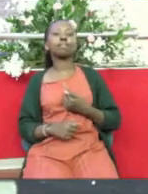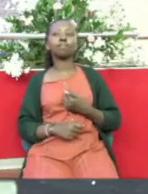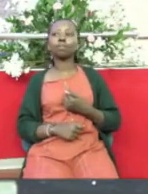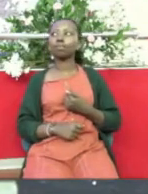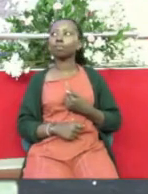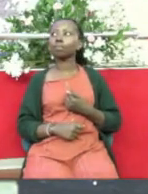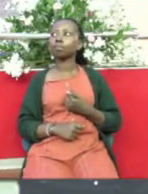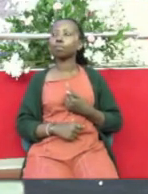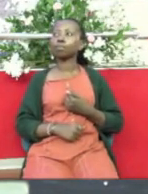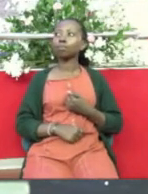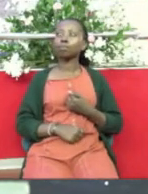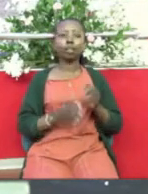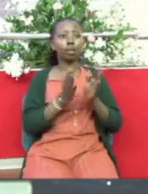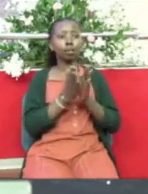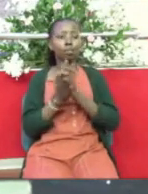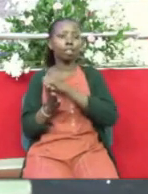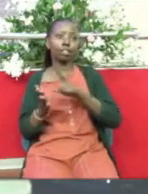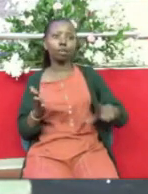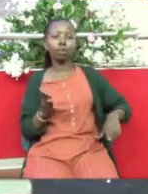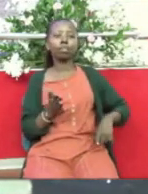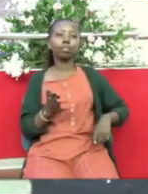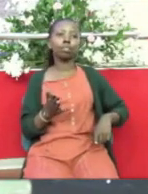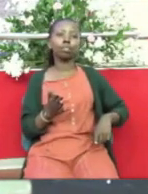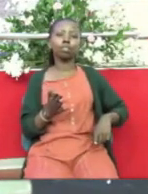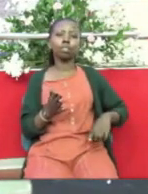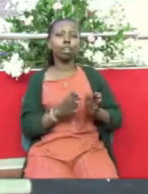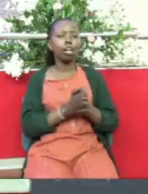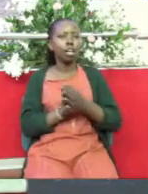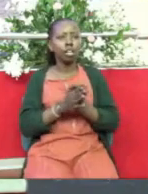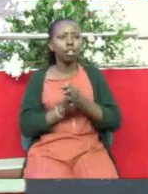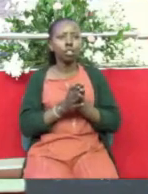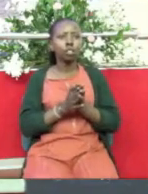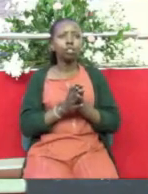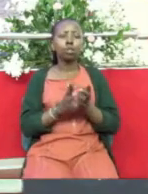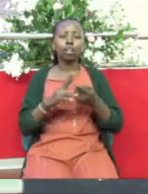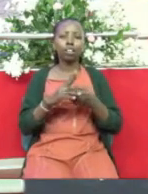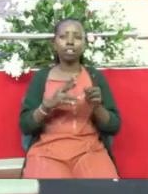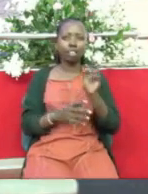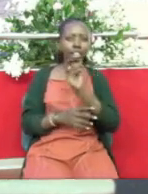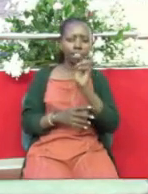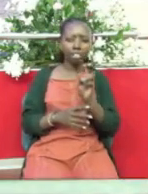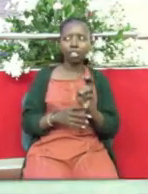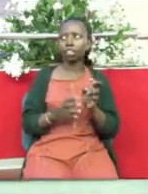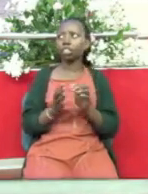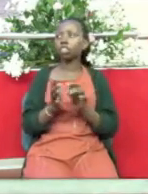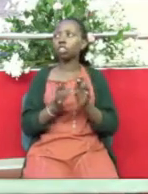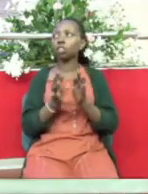yao ijitambulishe. Bwana Yesu asifiwe. Amen. Now the story that we first read in the book of Zechariah chapter 4 verse